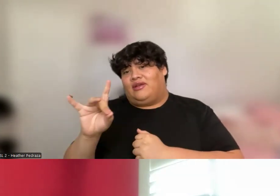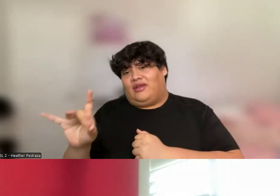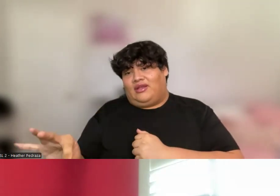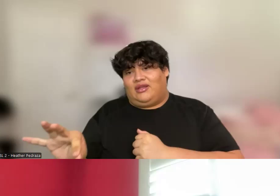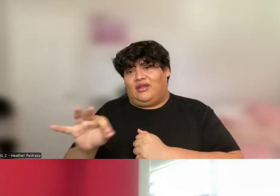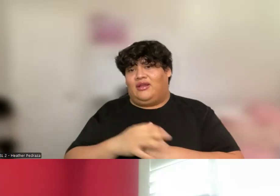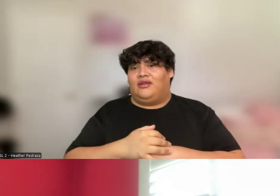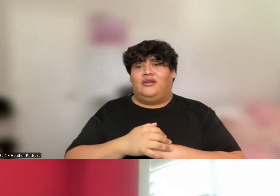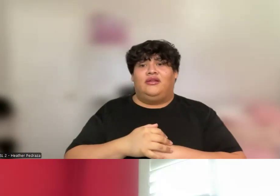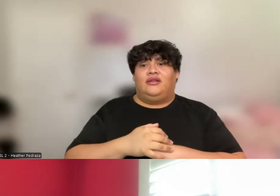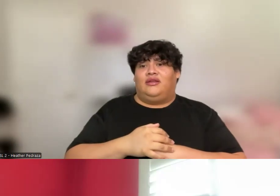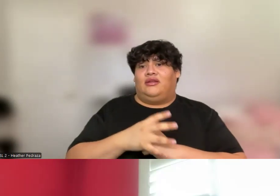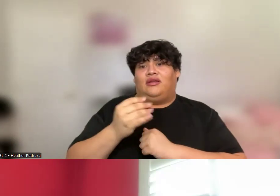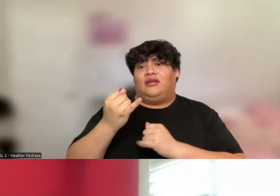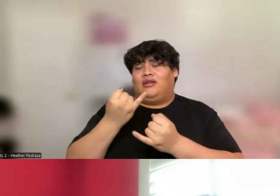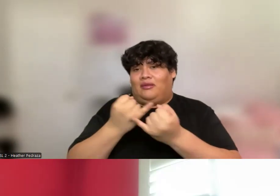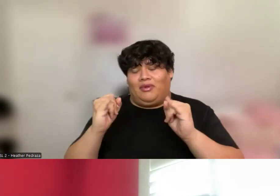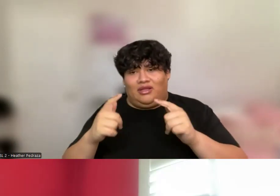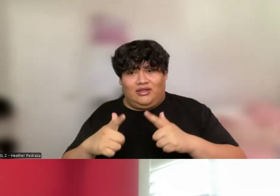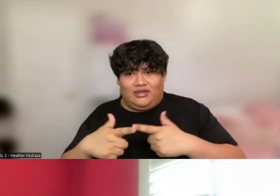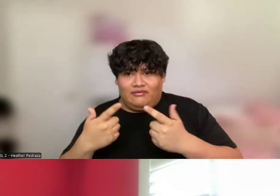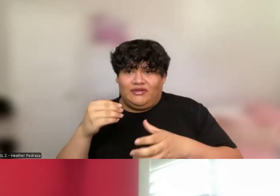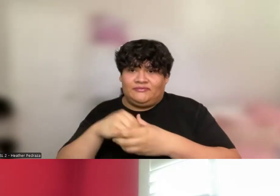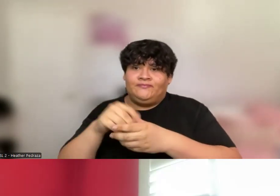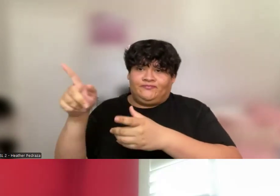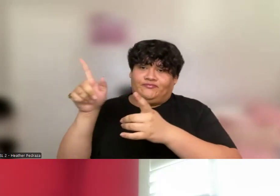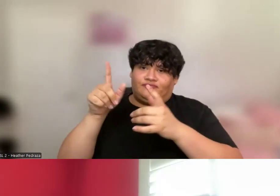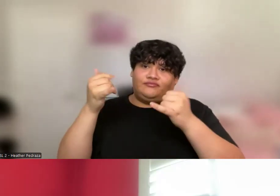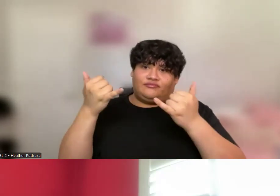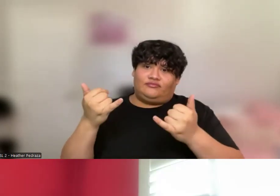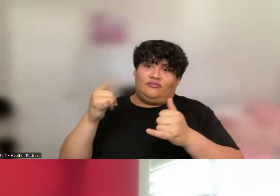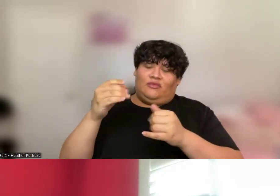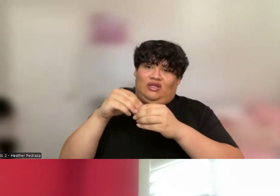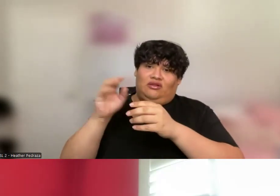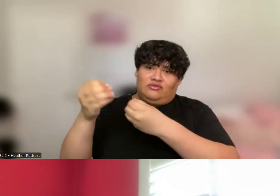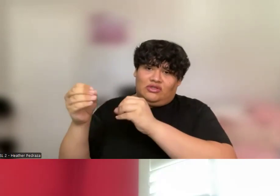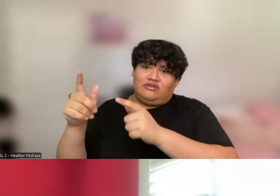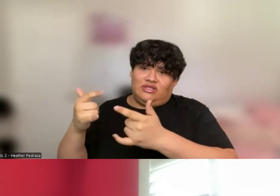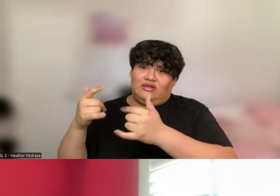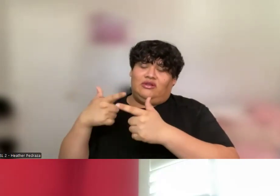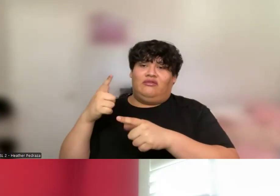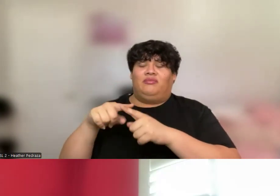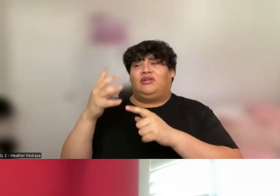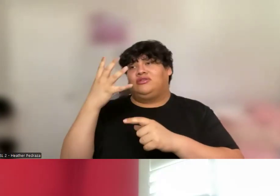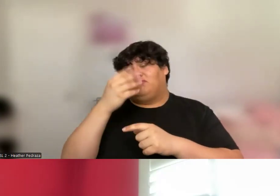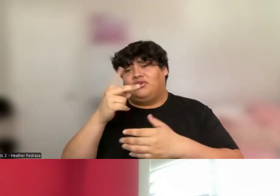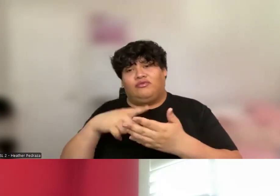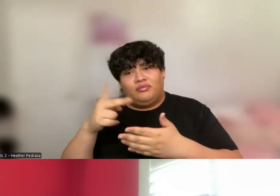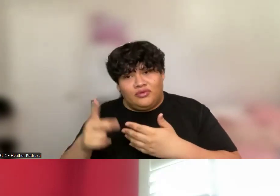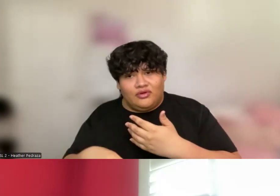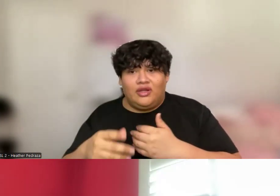and independent living in one of those facilities now. But it is an absolutely wonderful program, and it